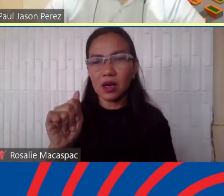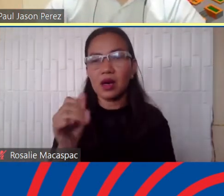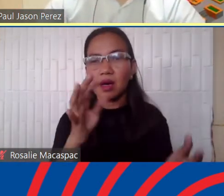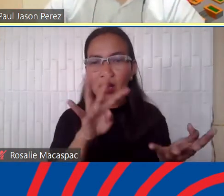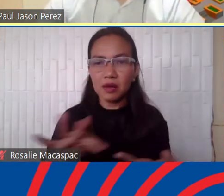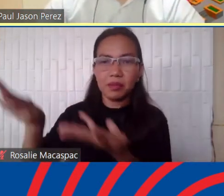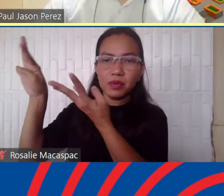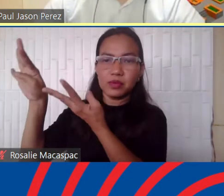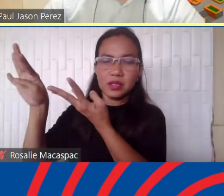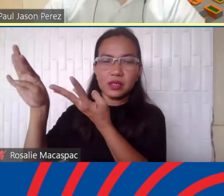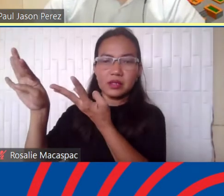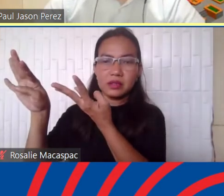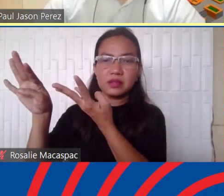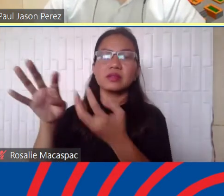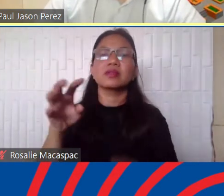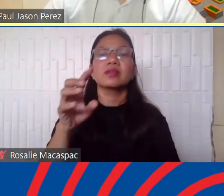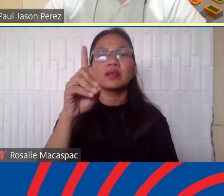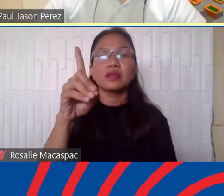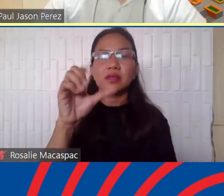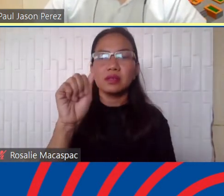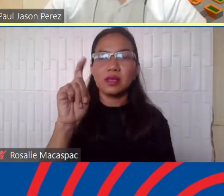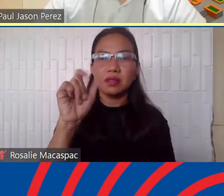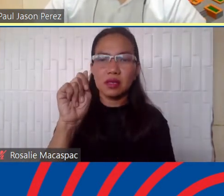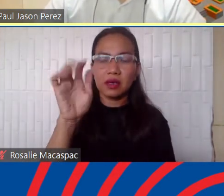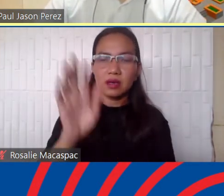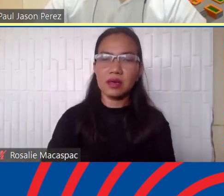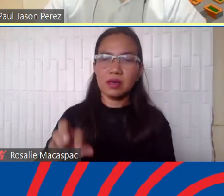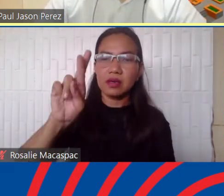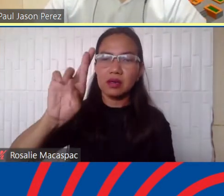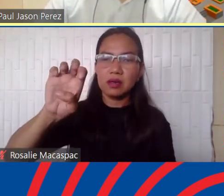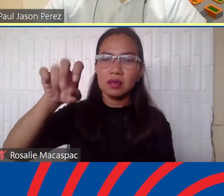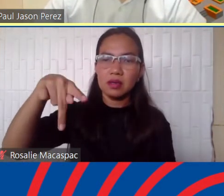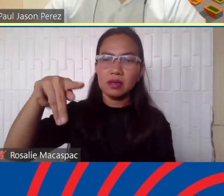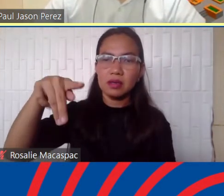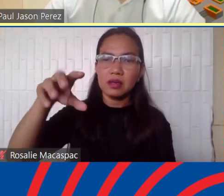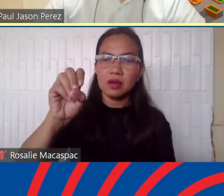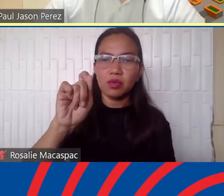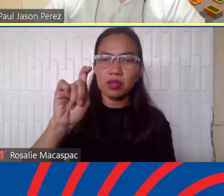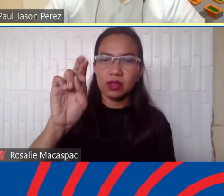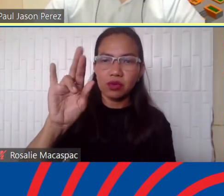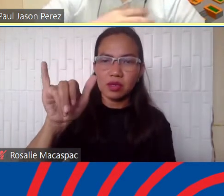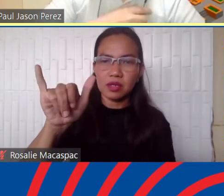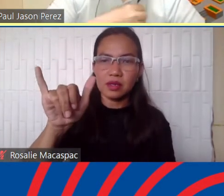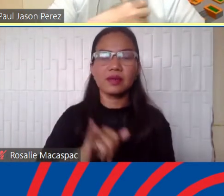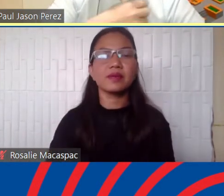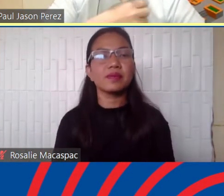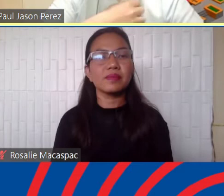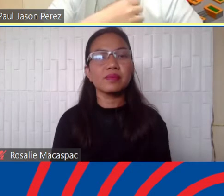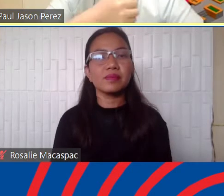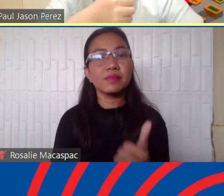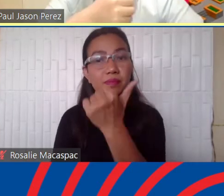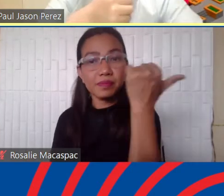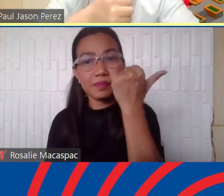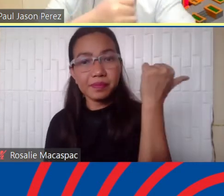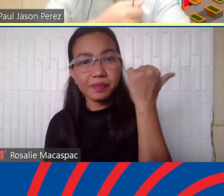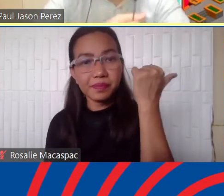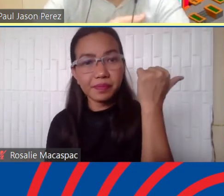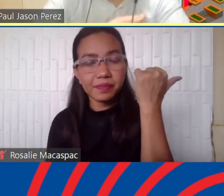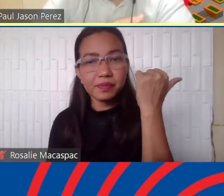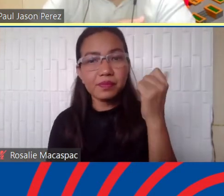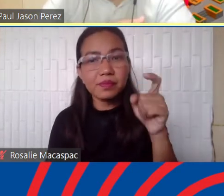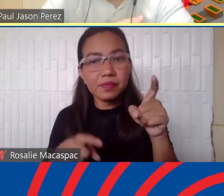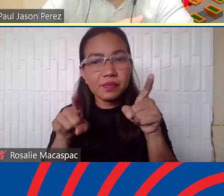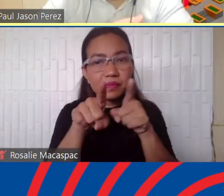data repositories. Yeah, so you can search. And then aside from that, there's